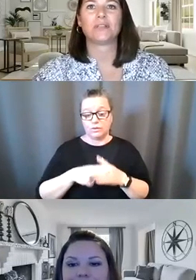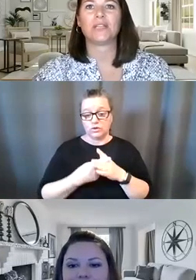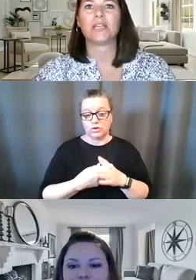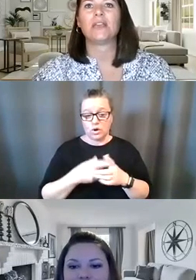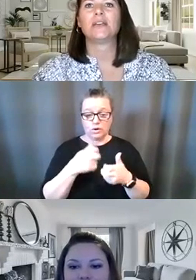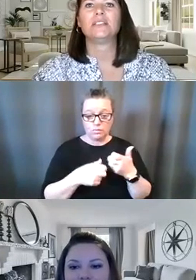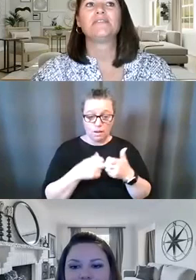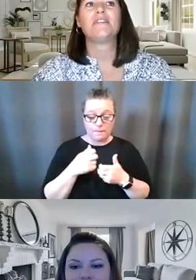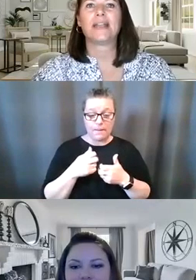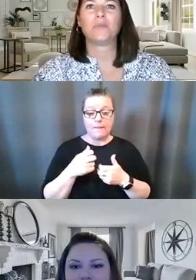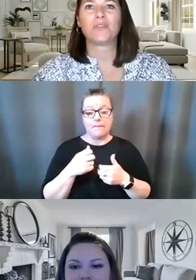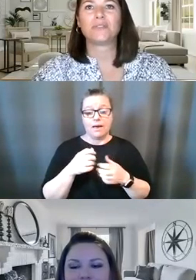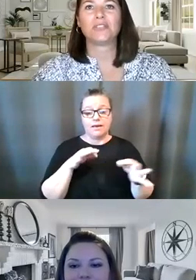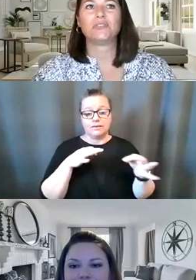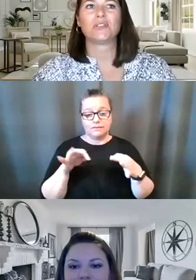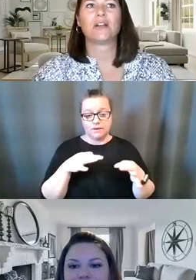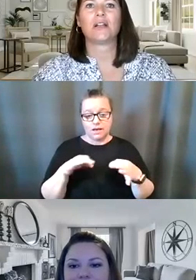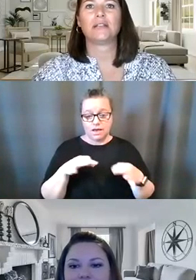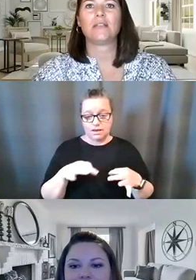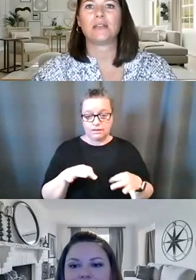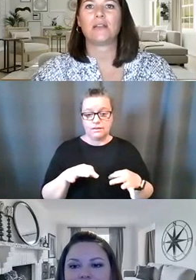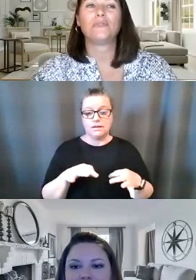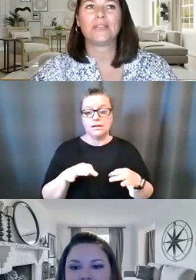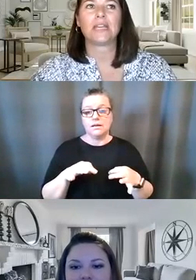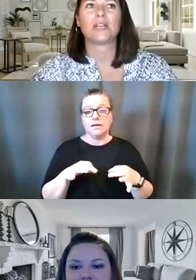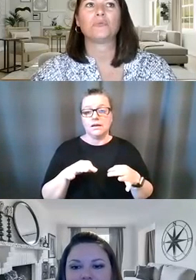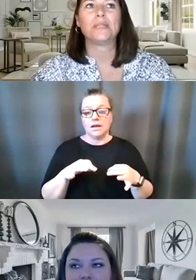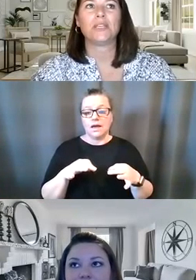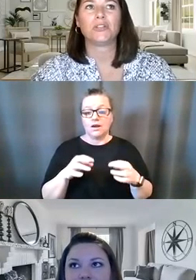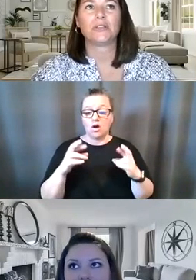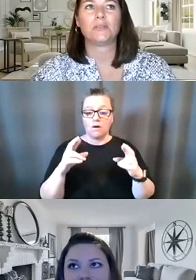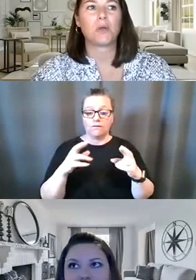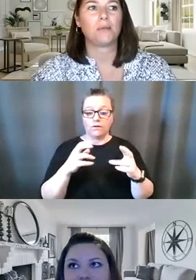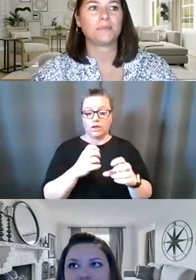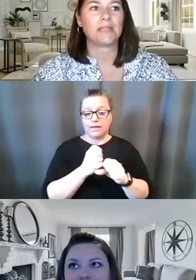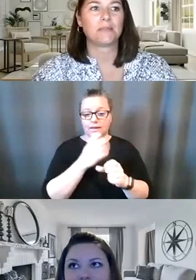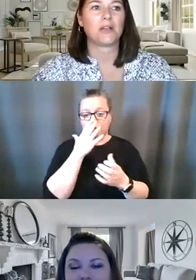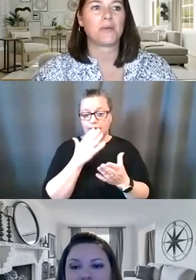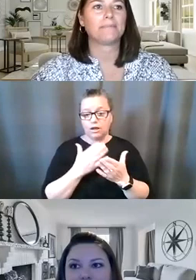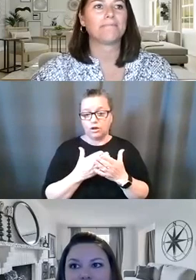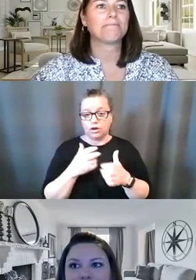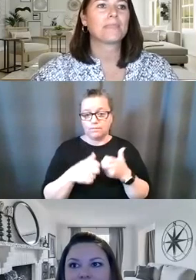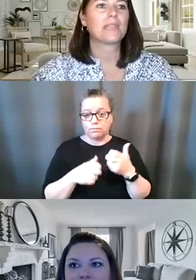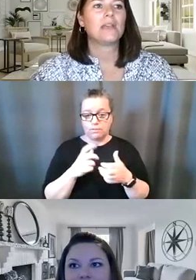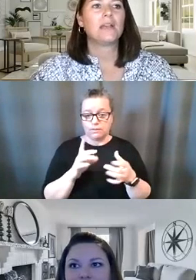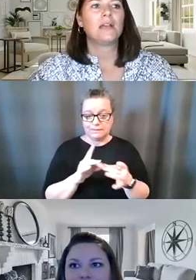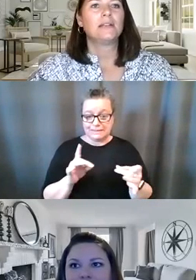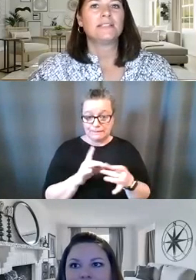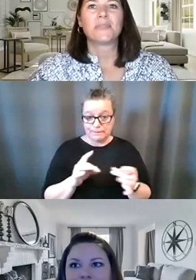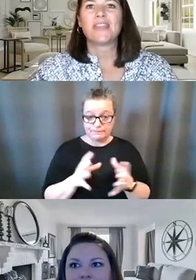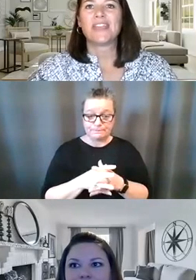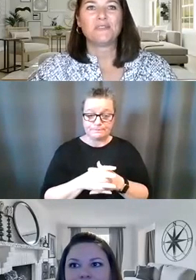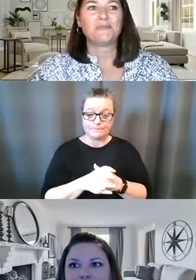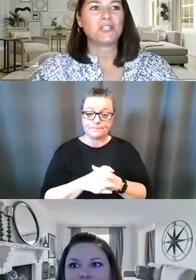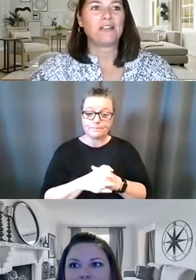and really define what those issues are and hopefully get a really good problem statement going.